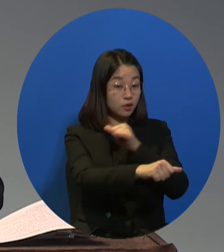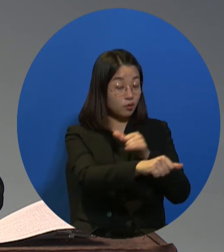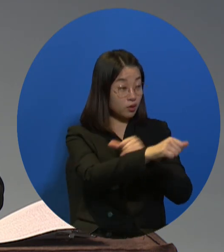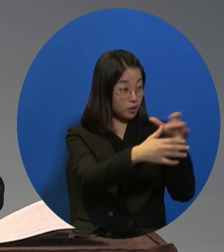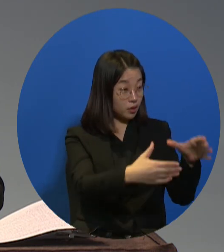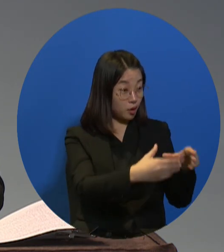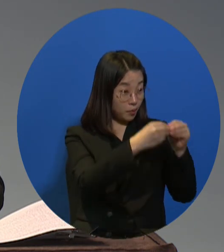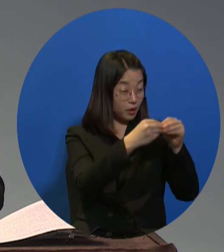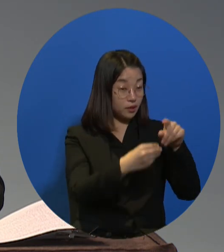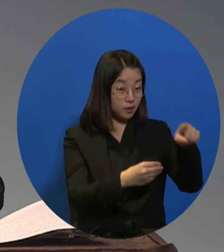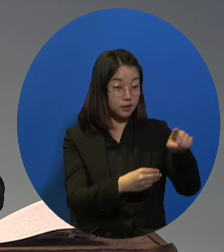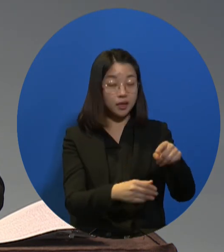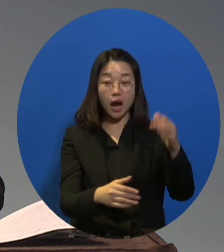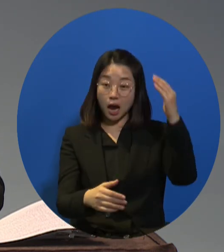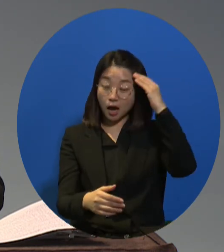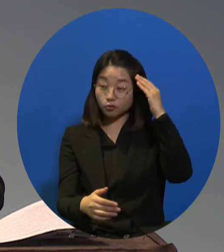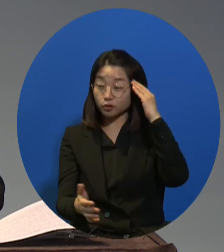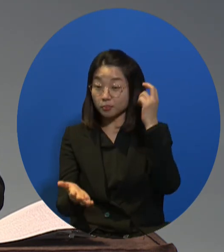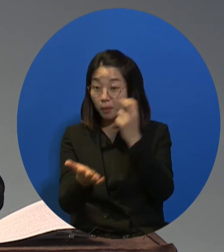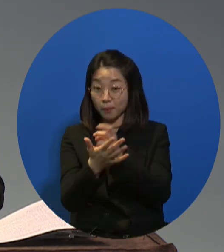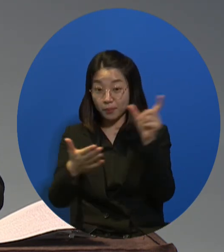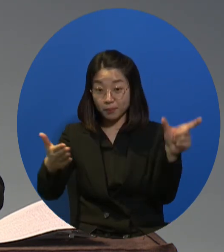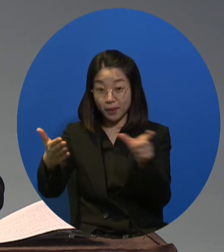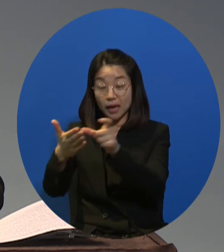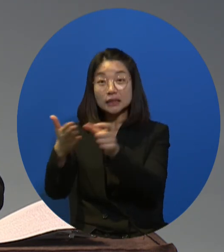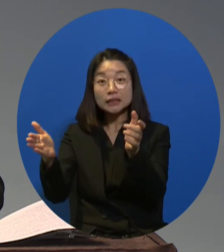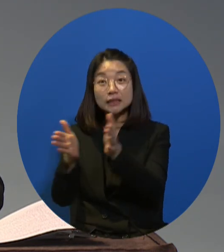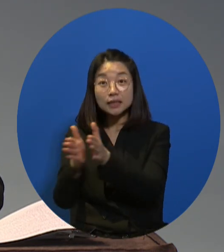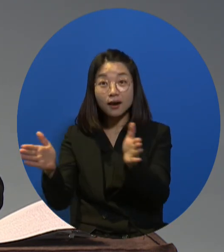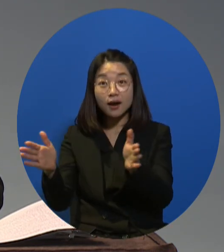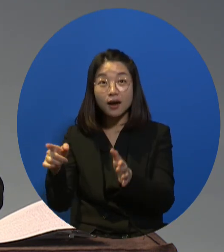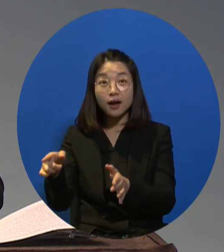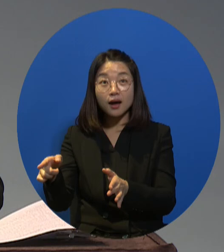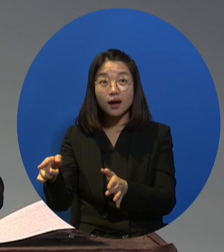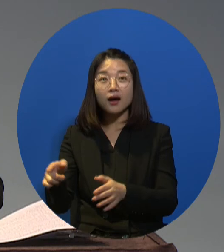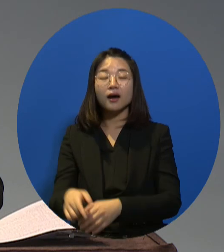Once the optional protocol is ratified and it is established,